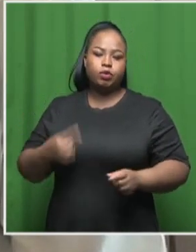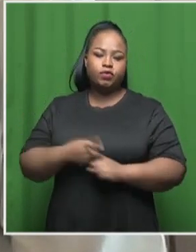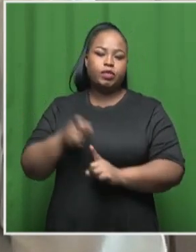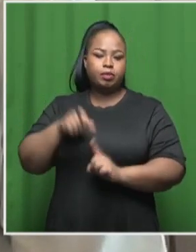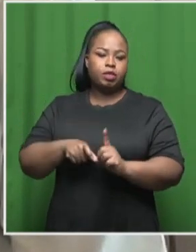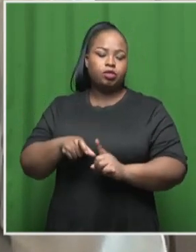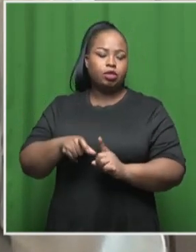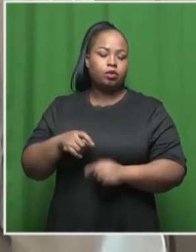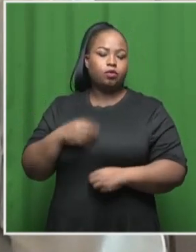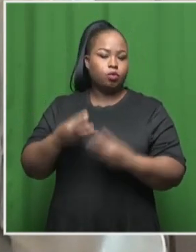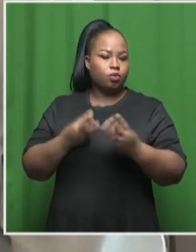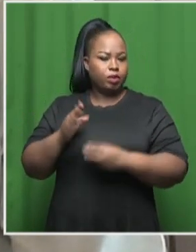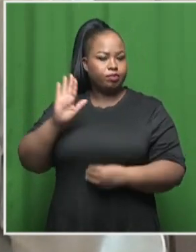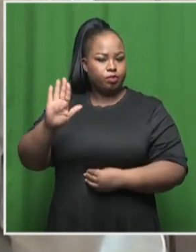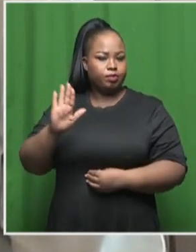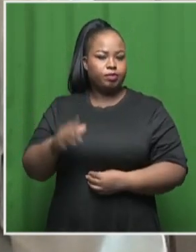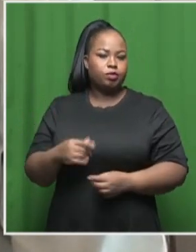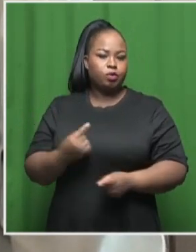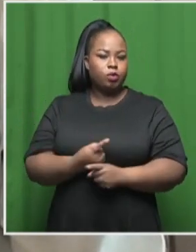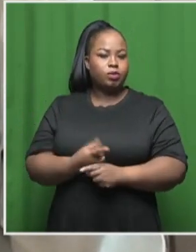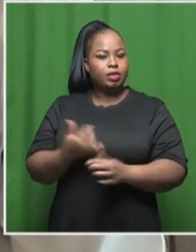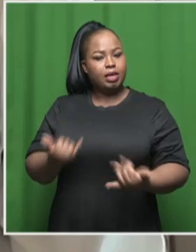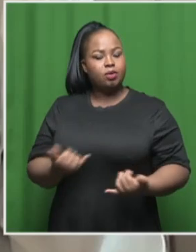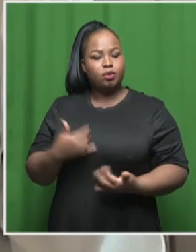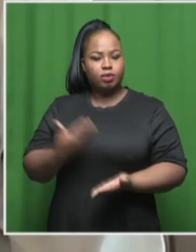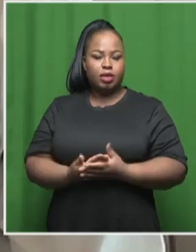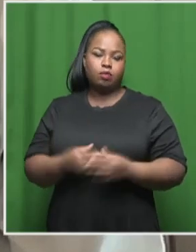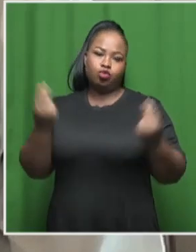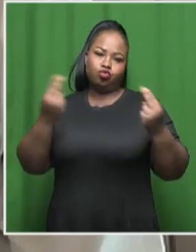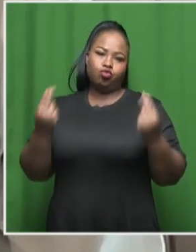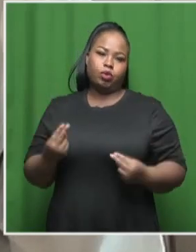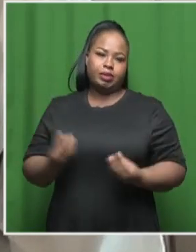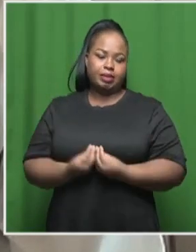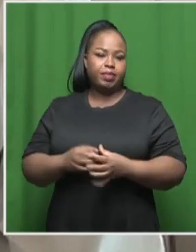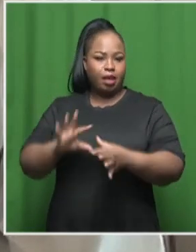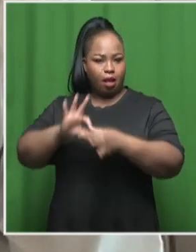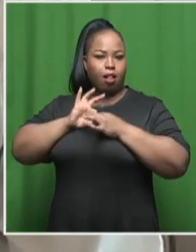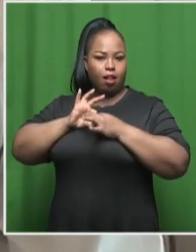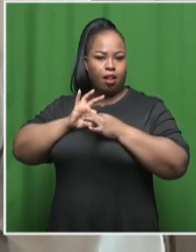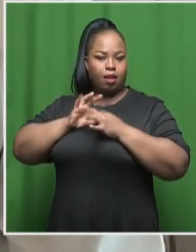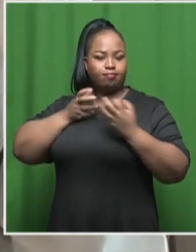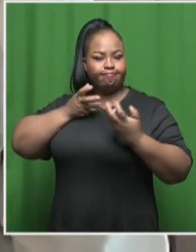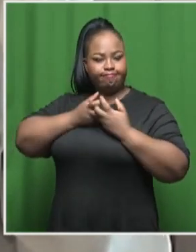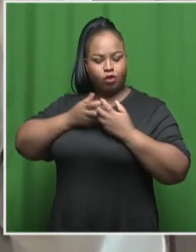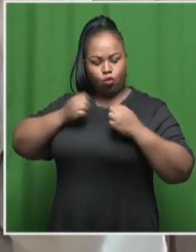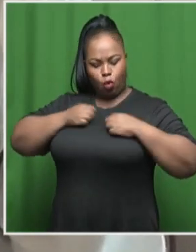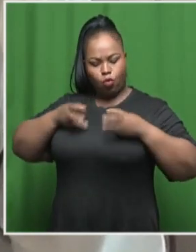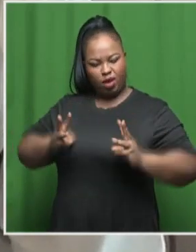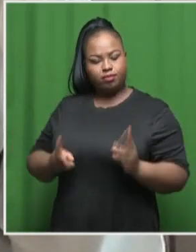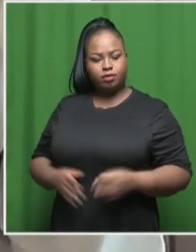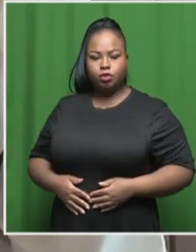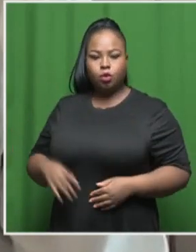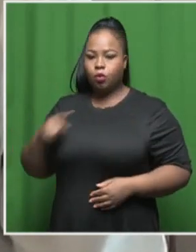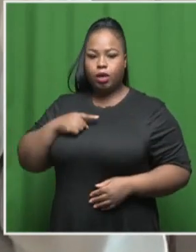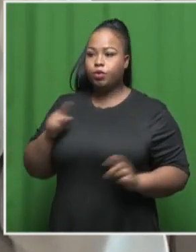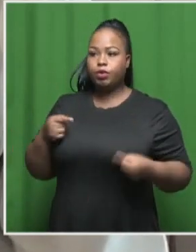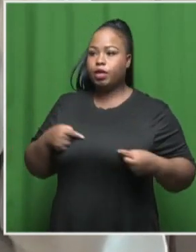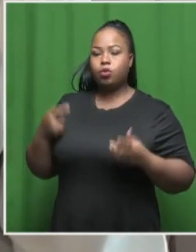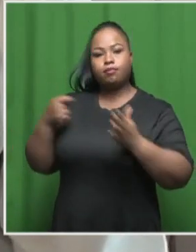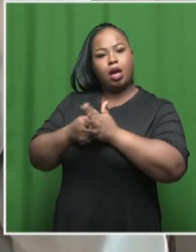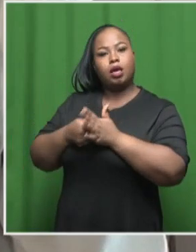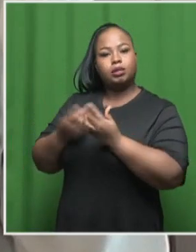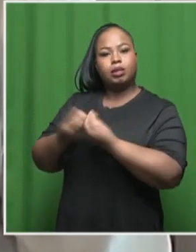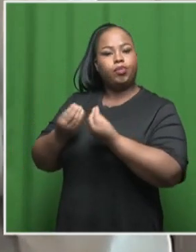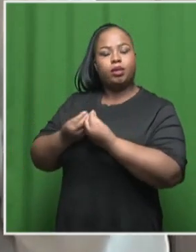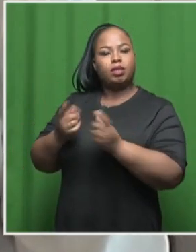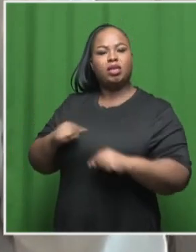person's work. And then you can get them to draw something that is already in line with the style. It's like any artist. You're not going to buy an artist style